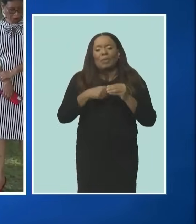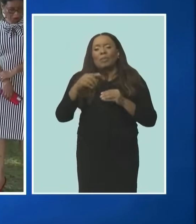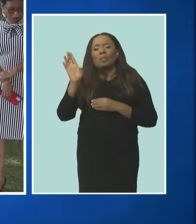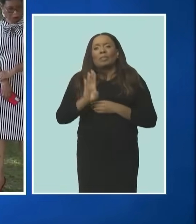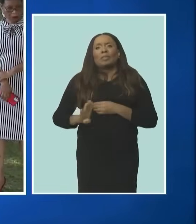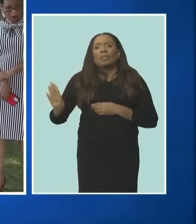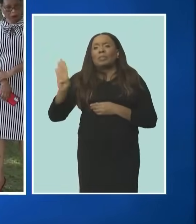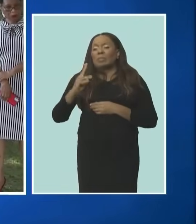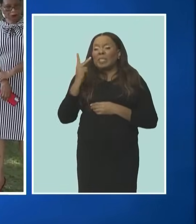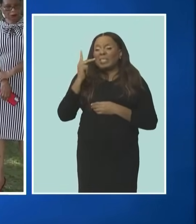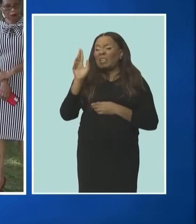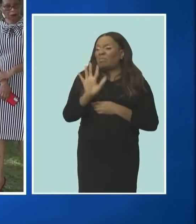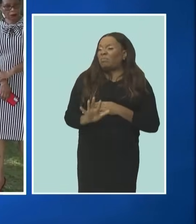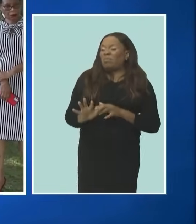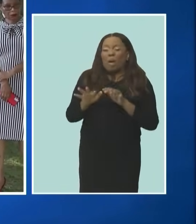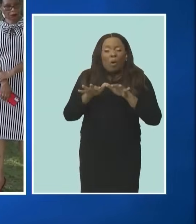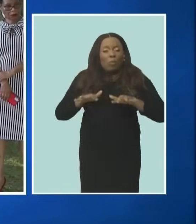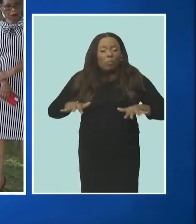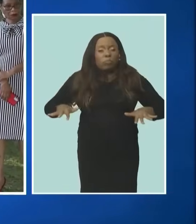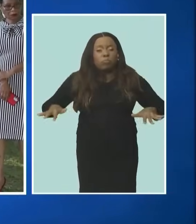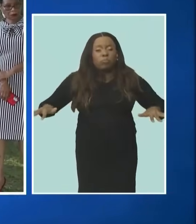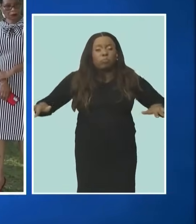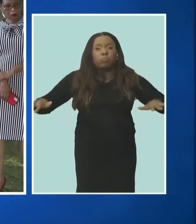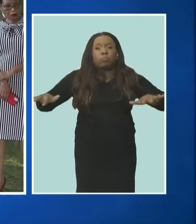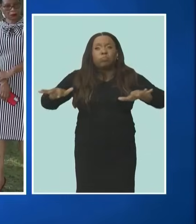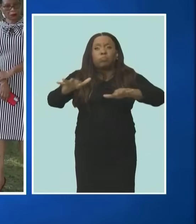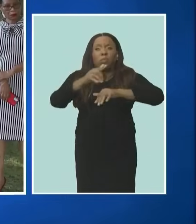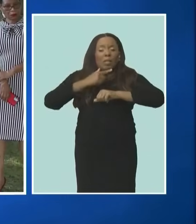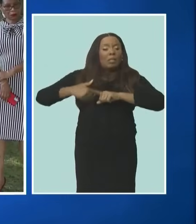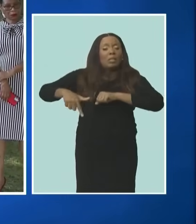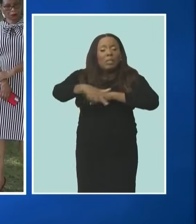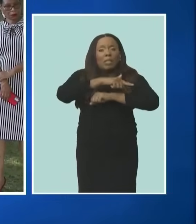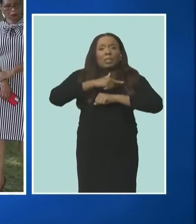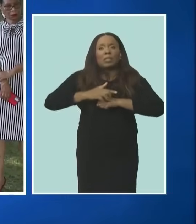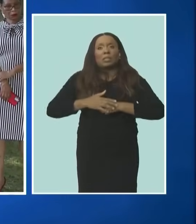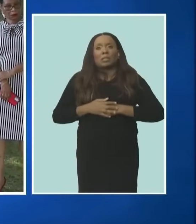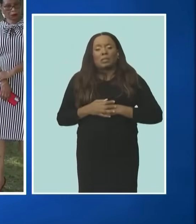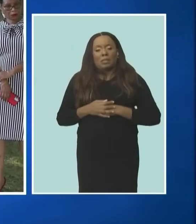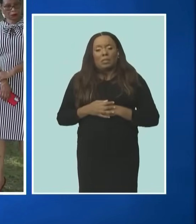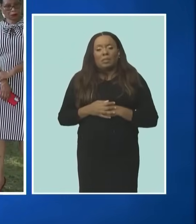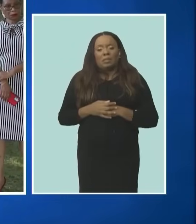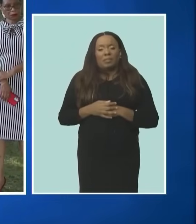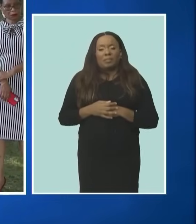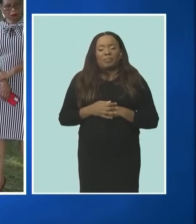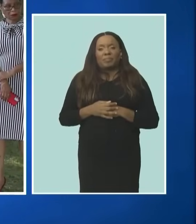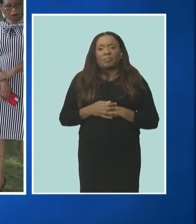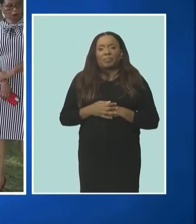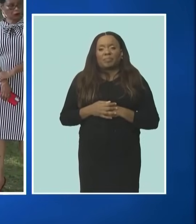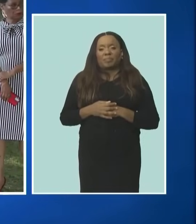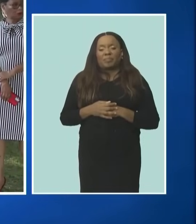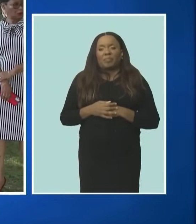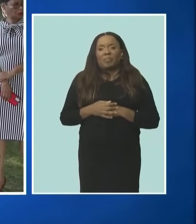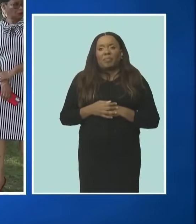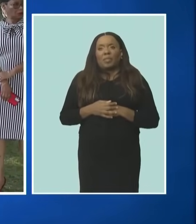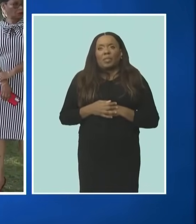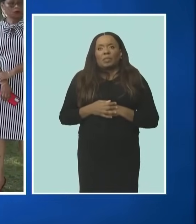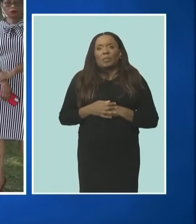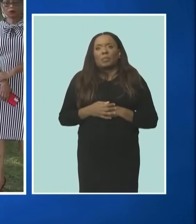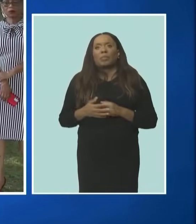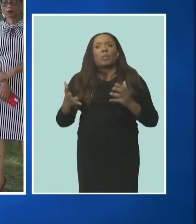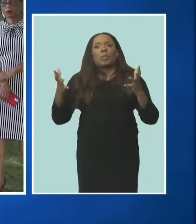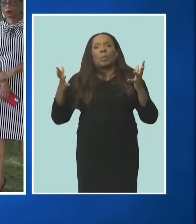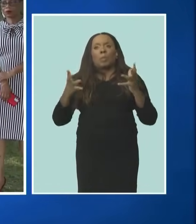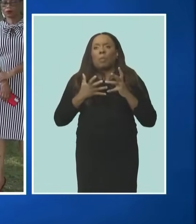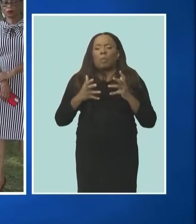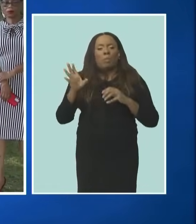242 acres that we are developing as well. Because unless we put beauty in the whole conversation about